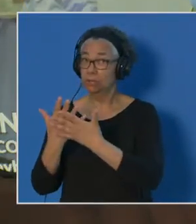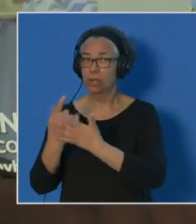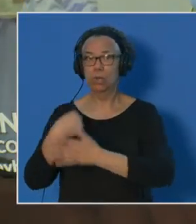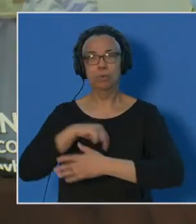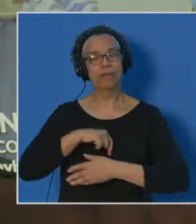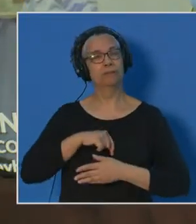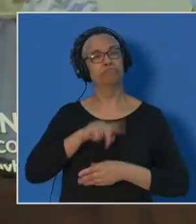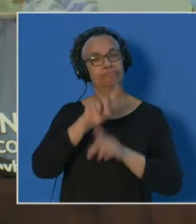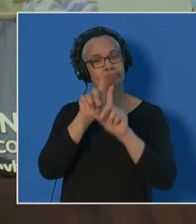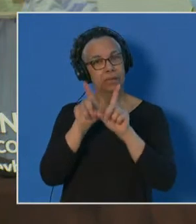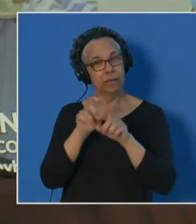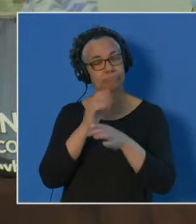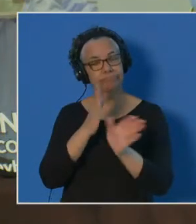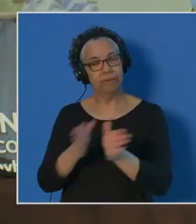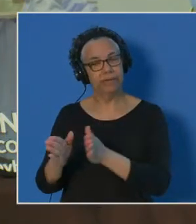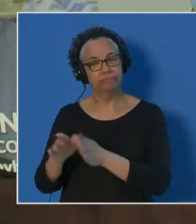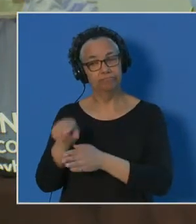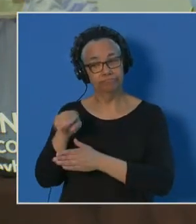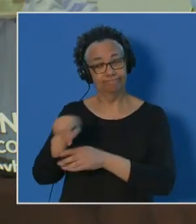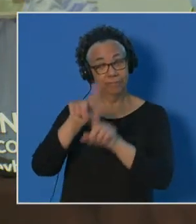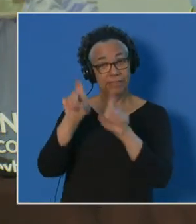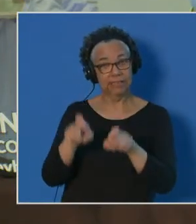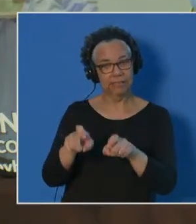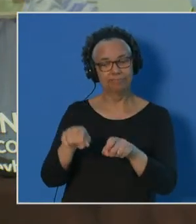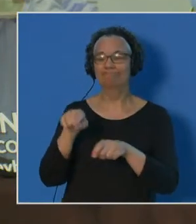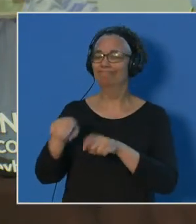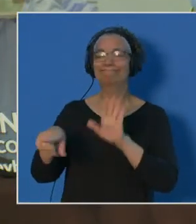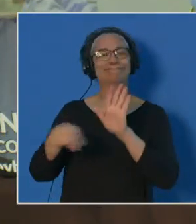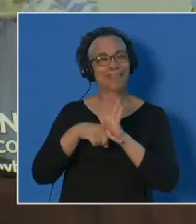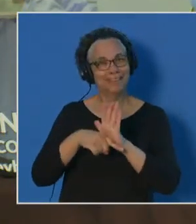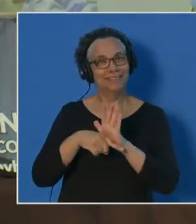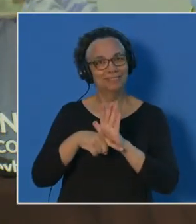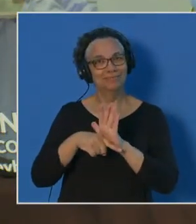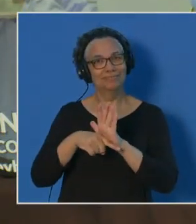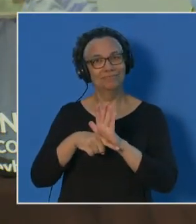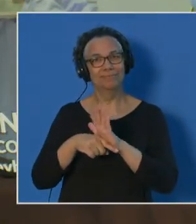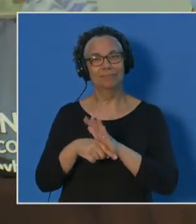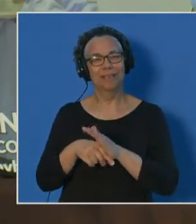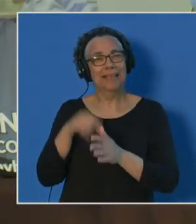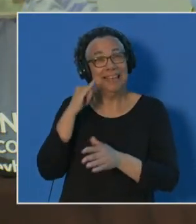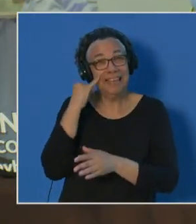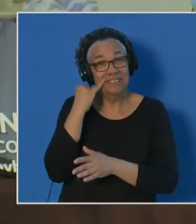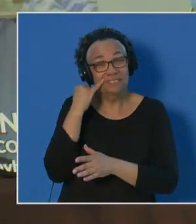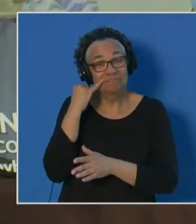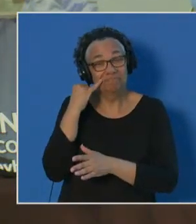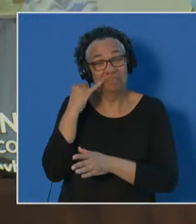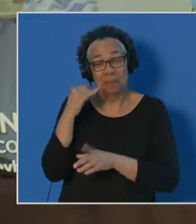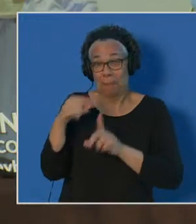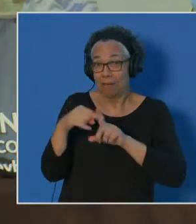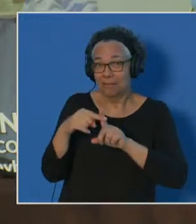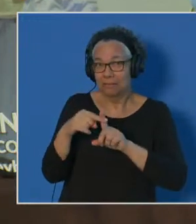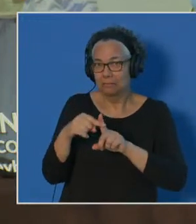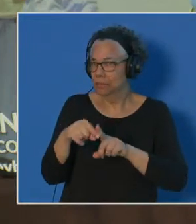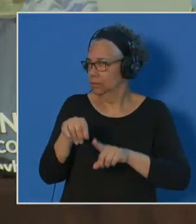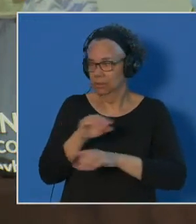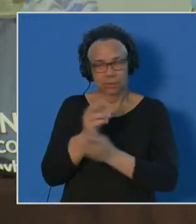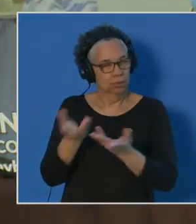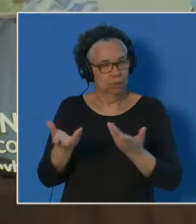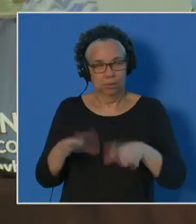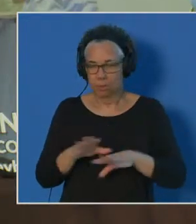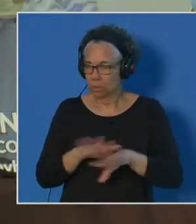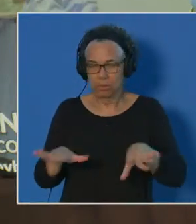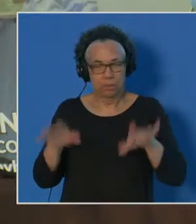was tested. He came back negative. If he was found positive, there was no need for panic. There was no need